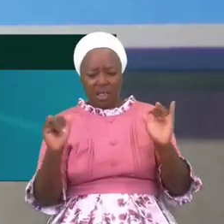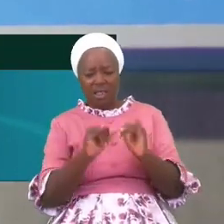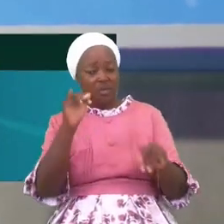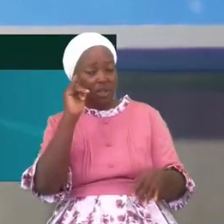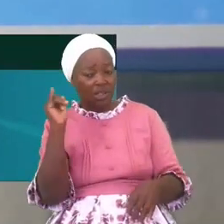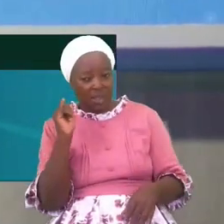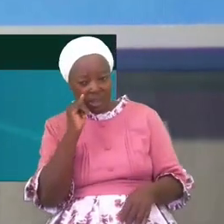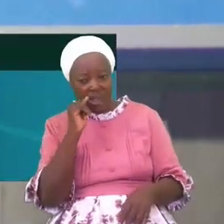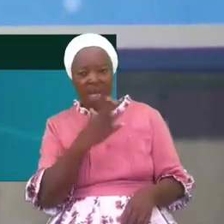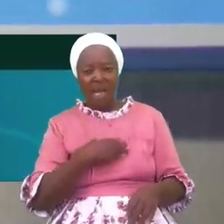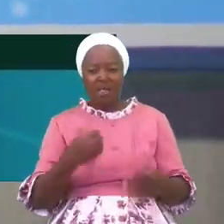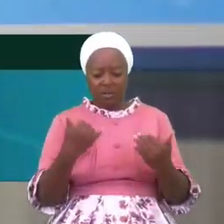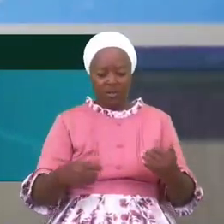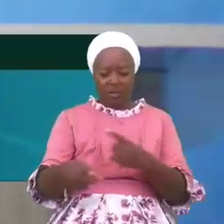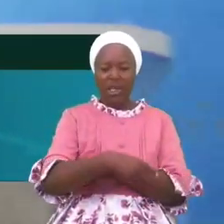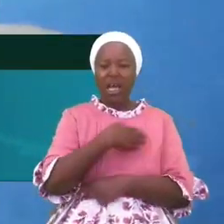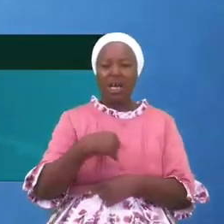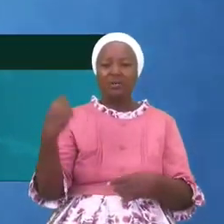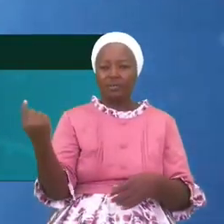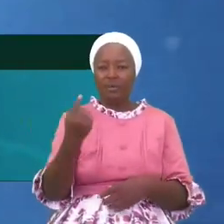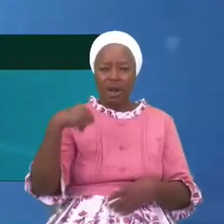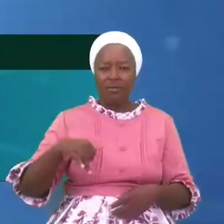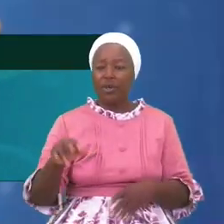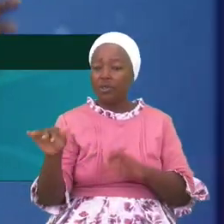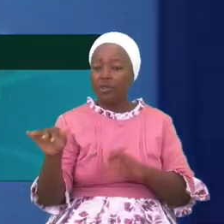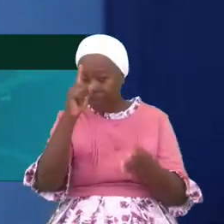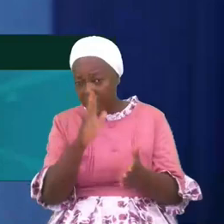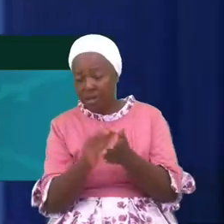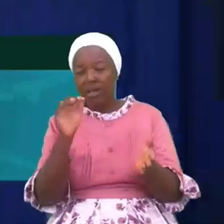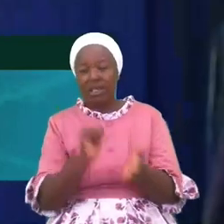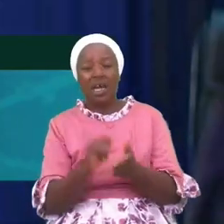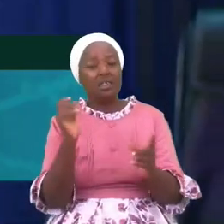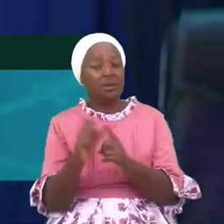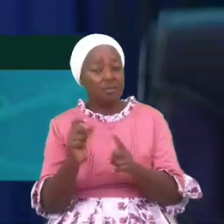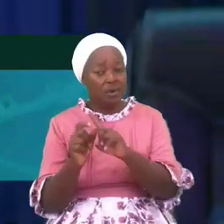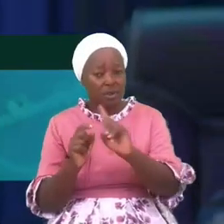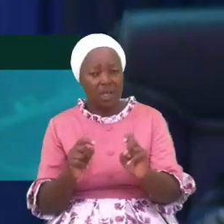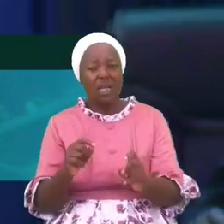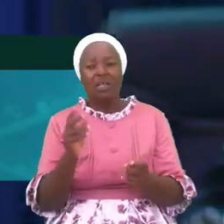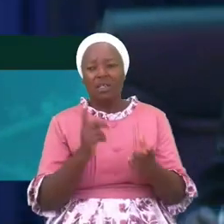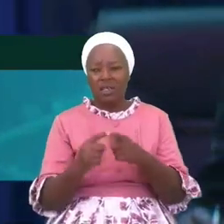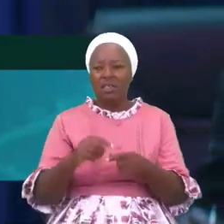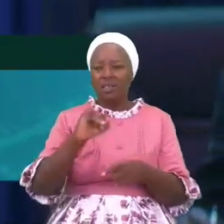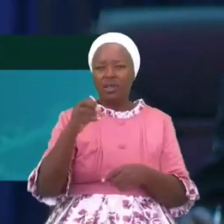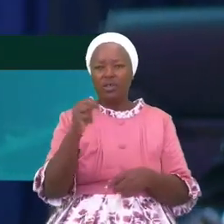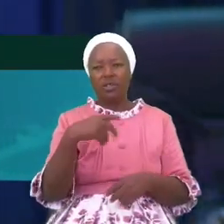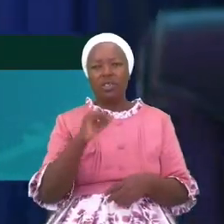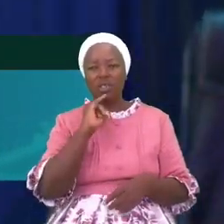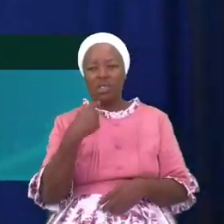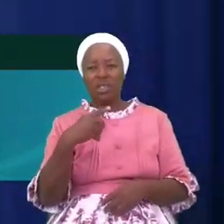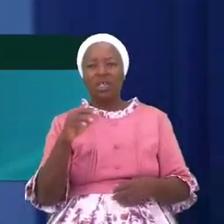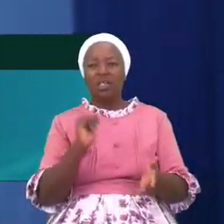you believe that report? John is saying, whenever you hear the report, the word,